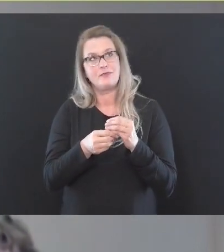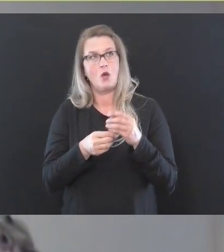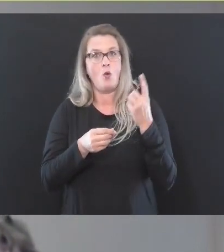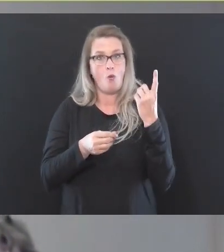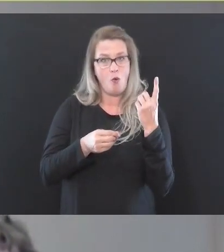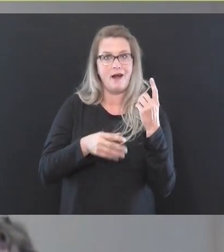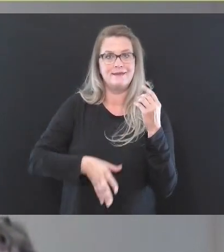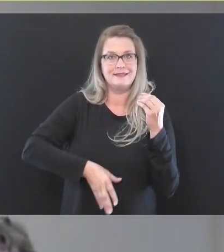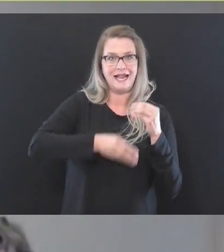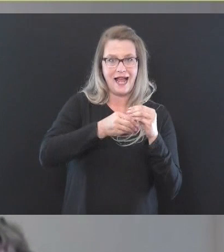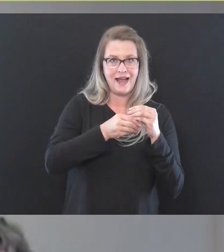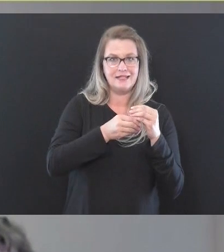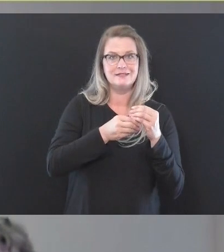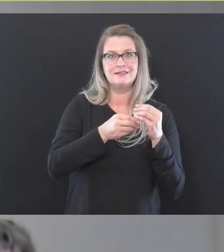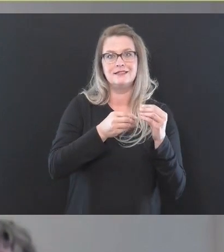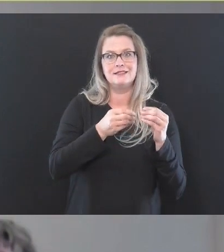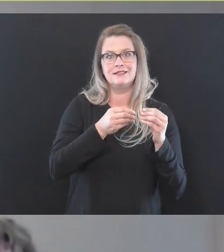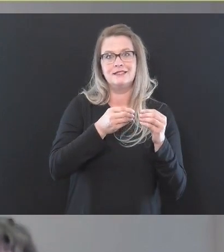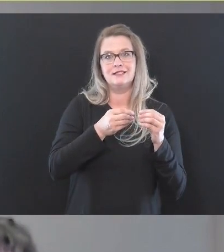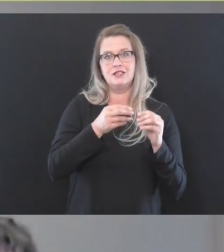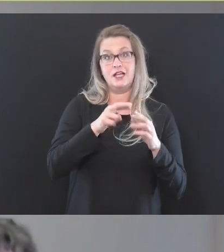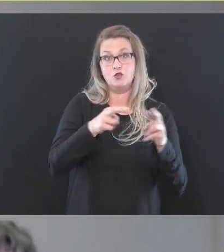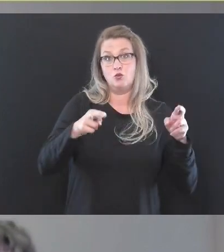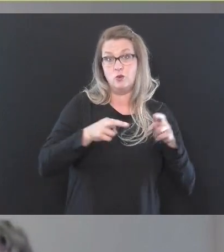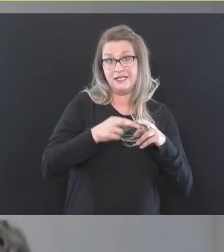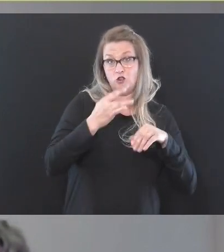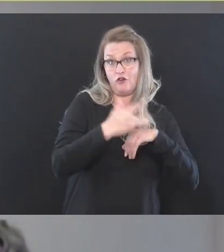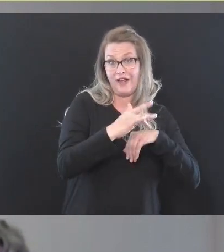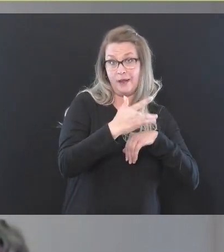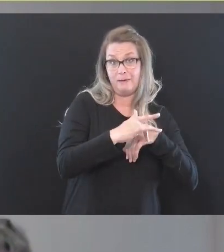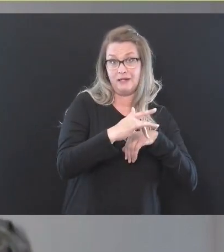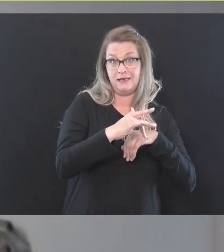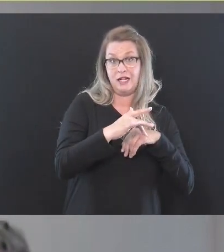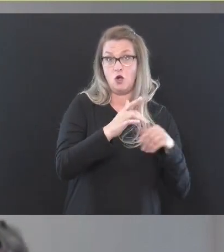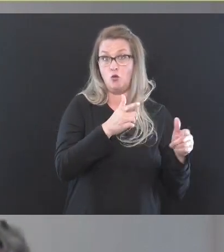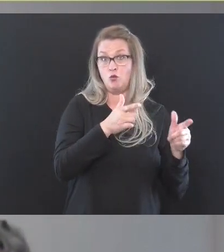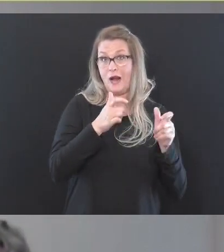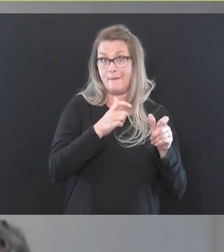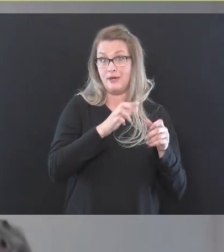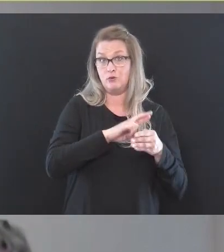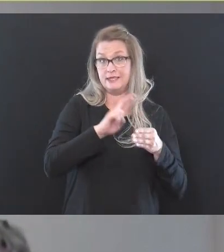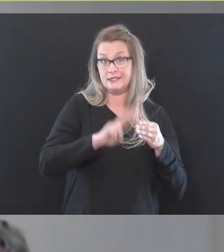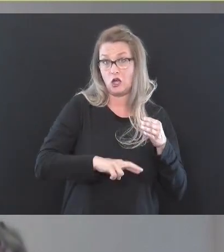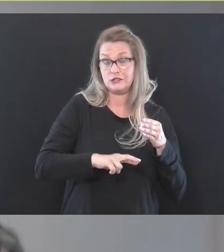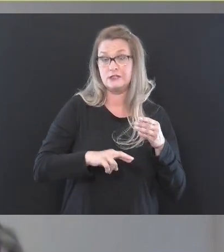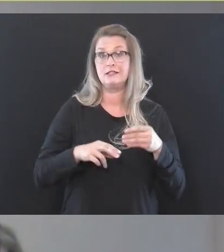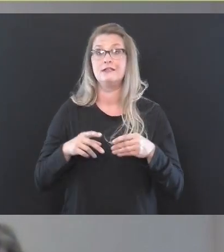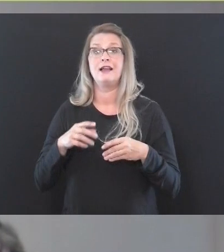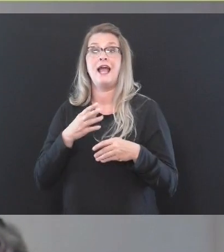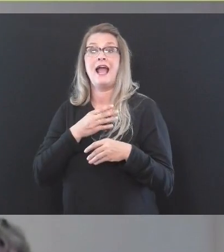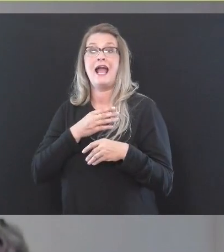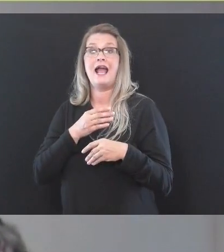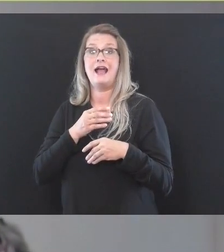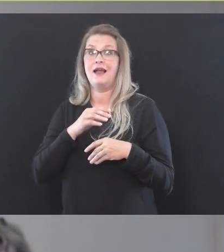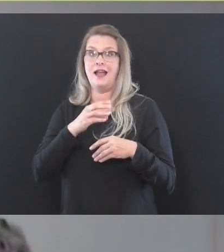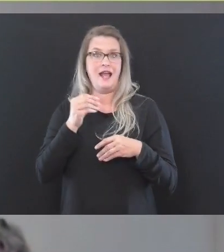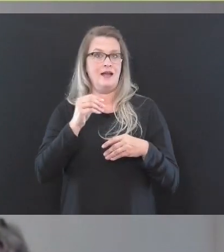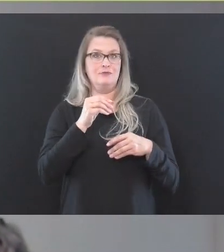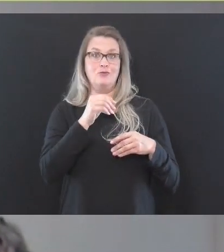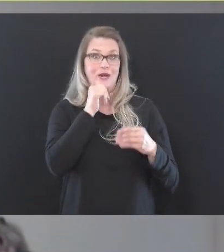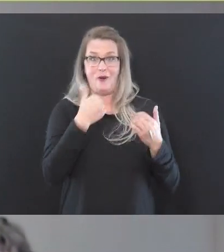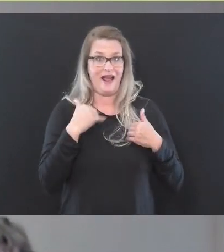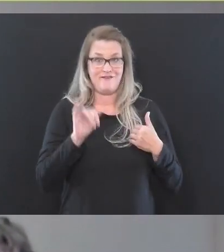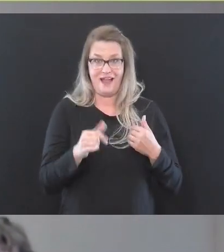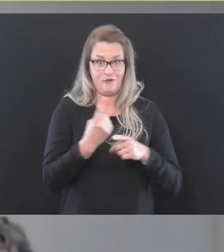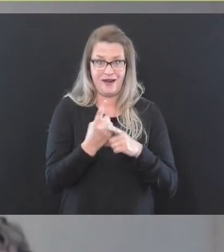is to expand the regional availability of more rapid turnaround time for testing, where there's not that right now, to